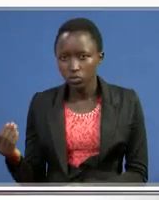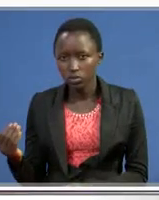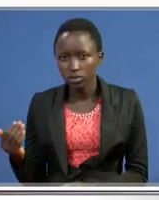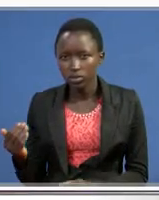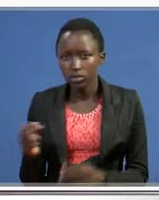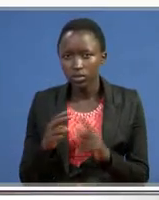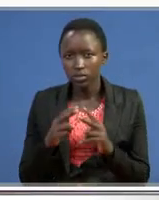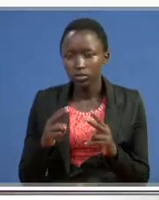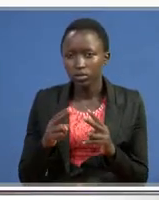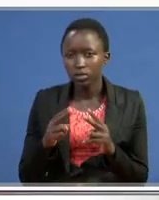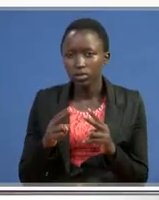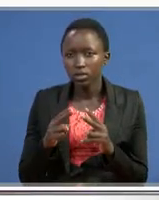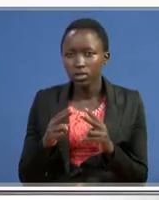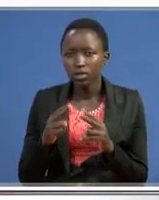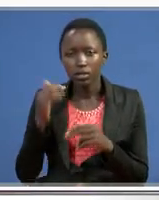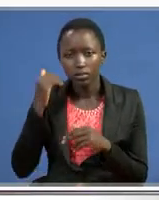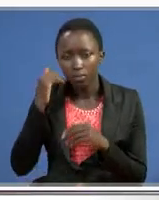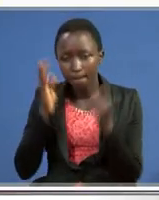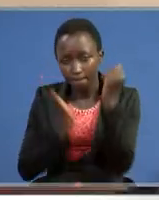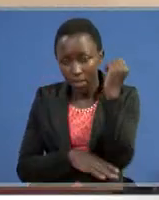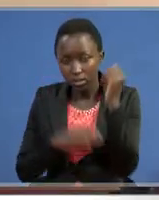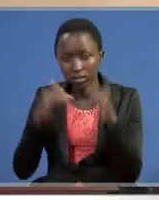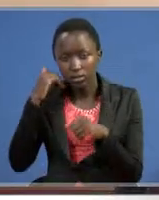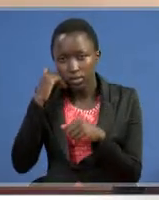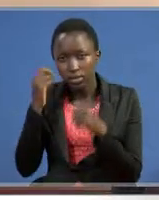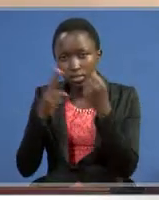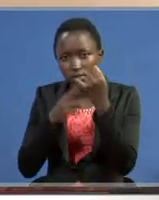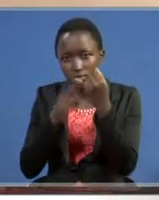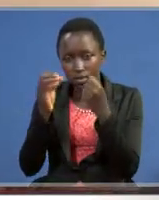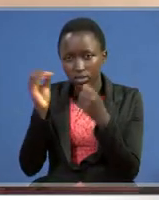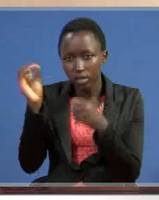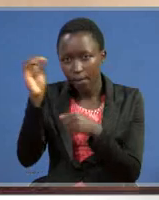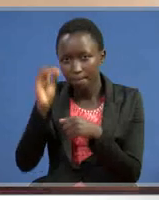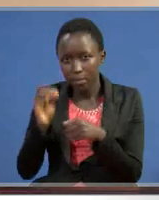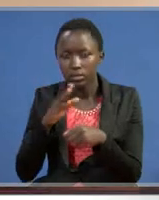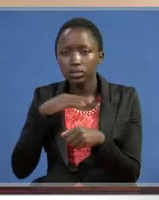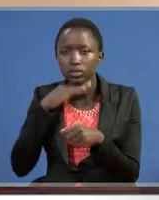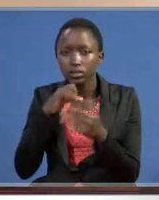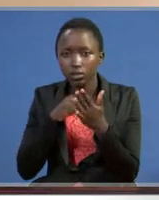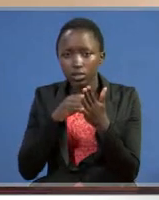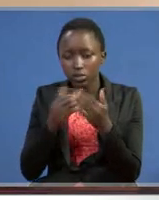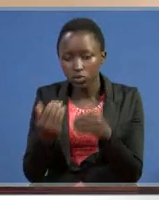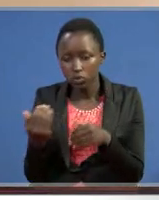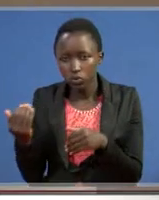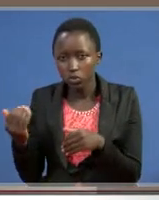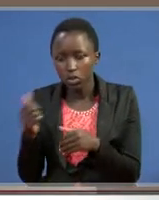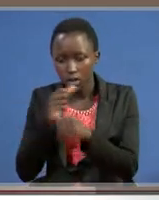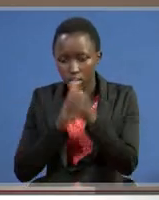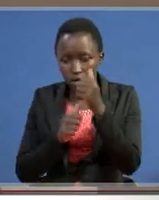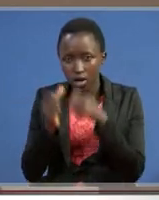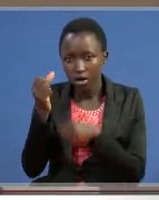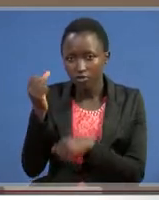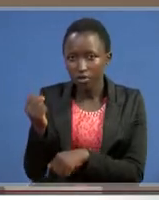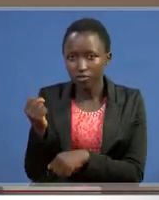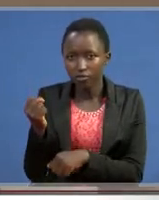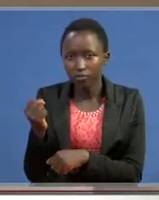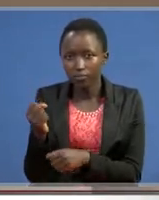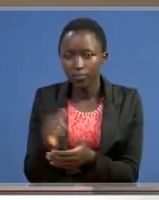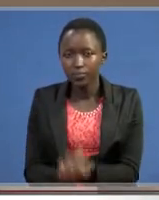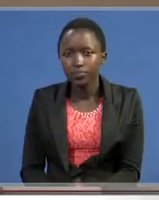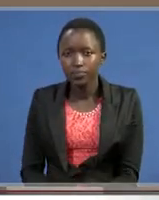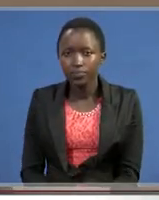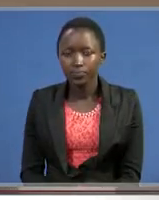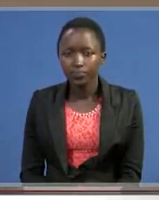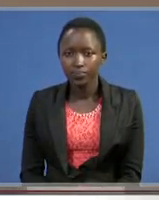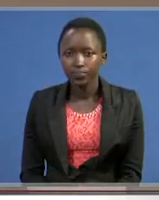particularly a devastating disease with about 70 percent of those deaths involving children and at the age of five